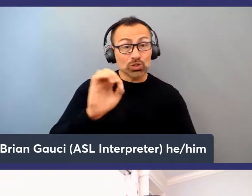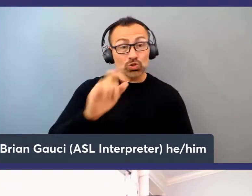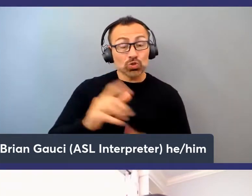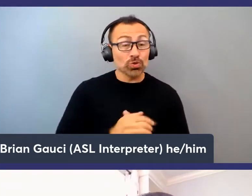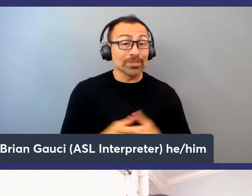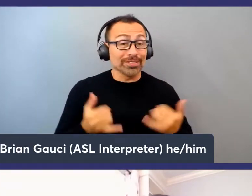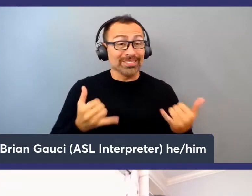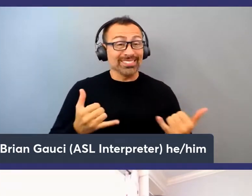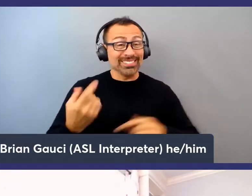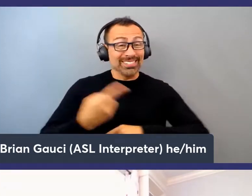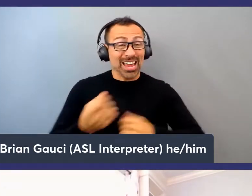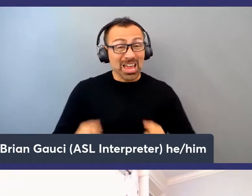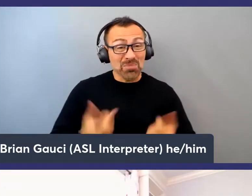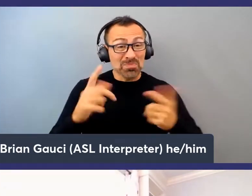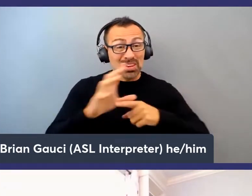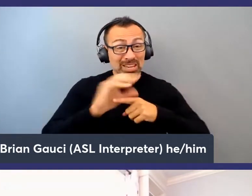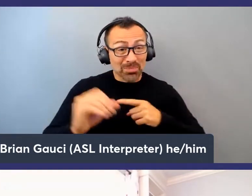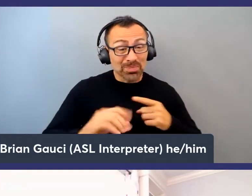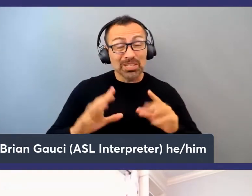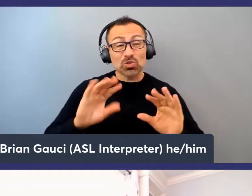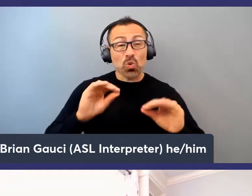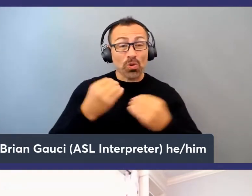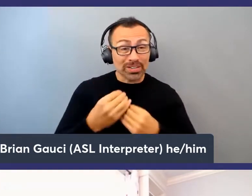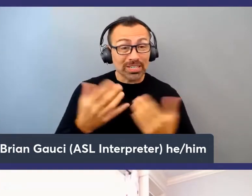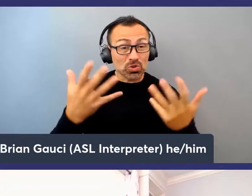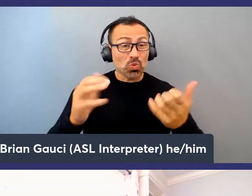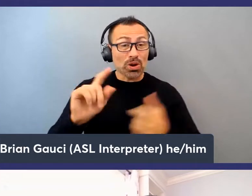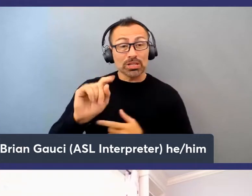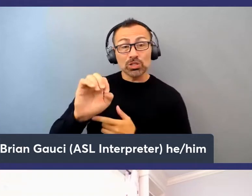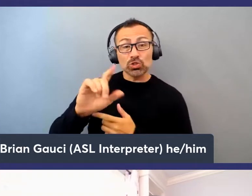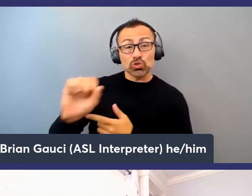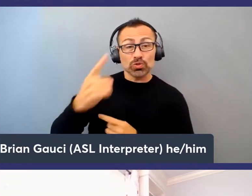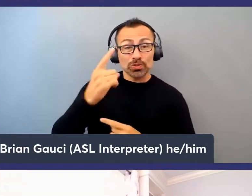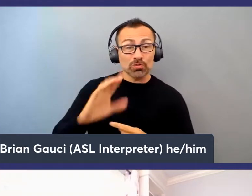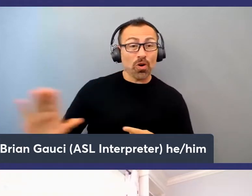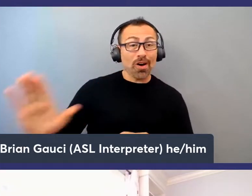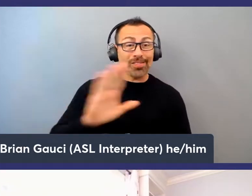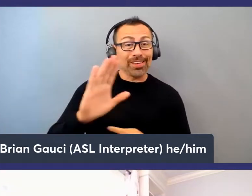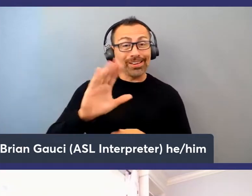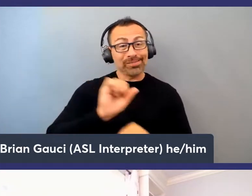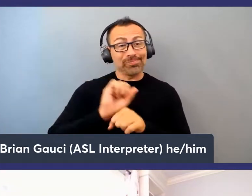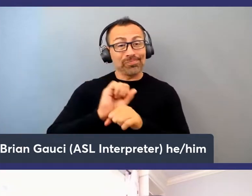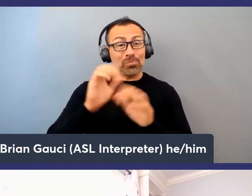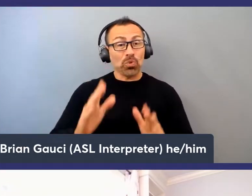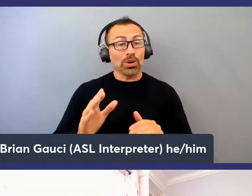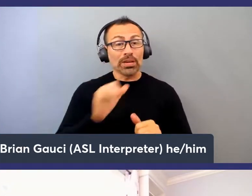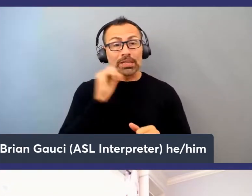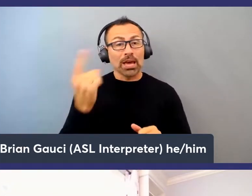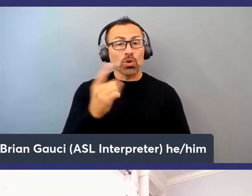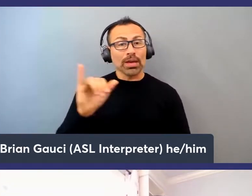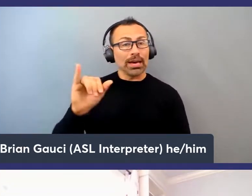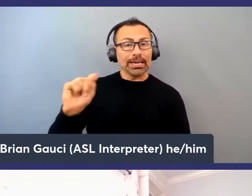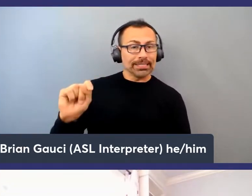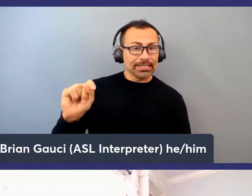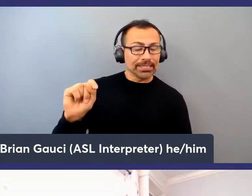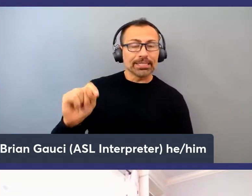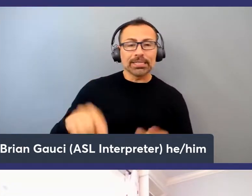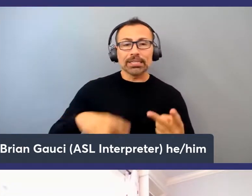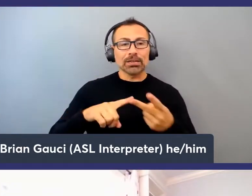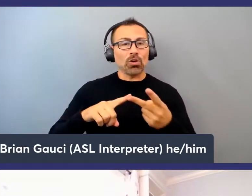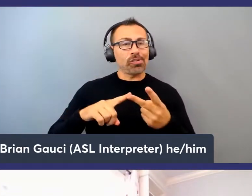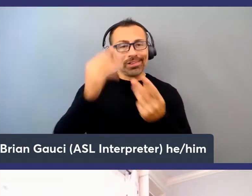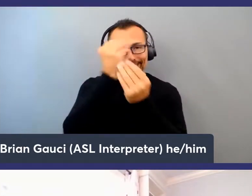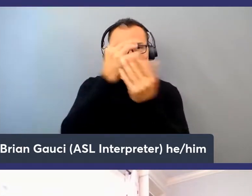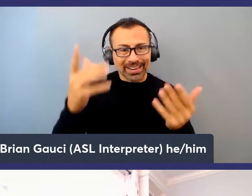are really striving to provide those tools for all their employees, not only their IT, not only their data scientist